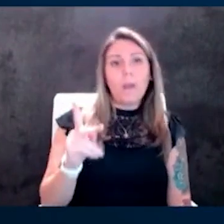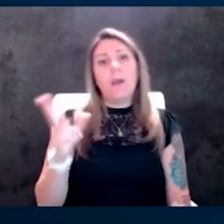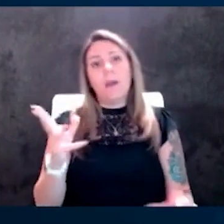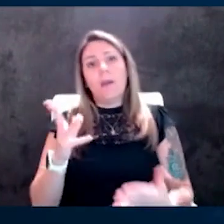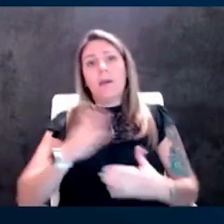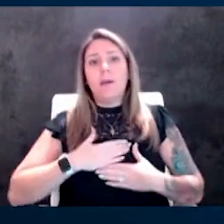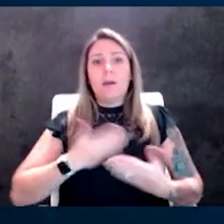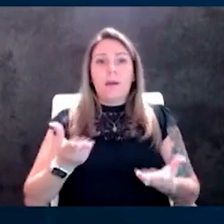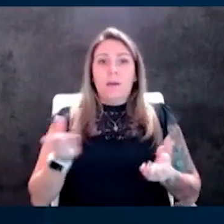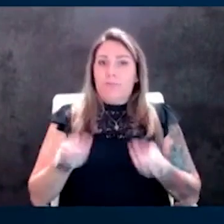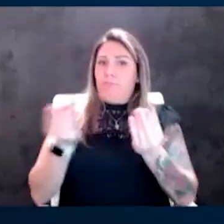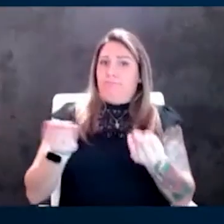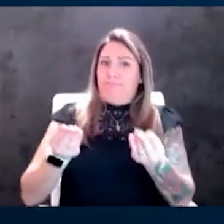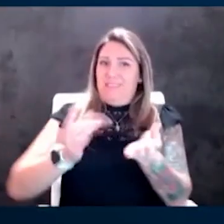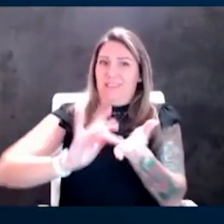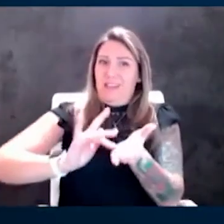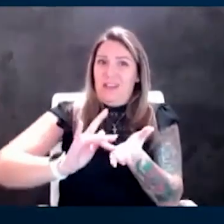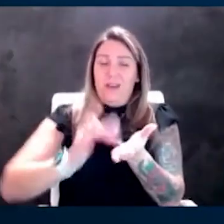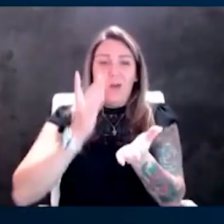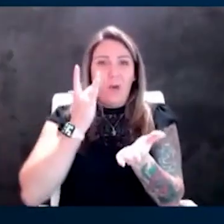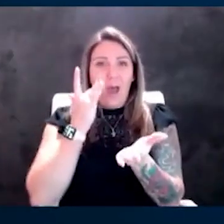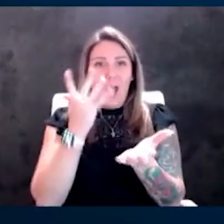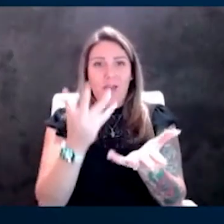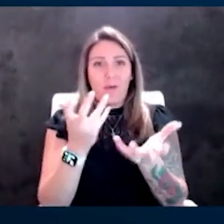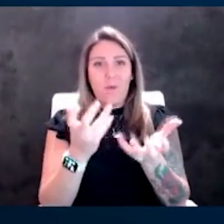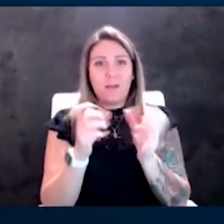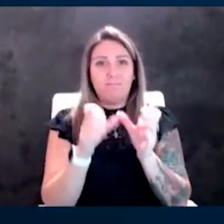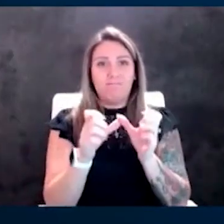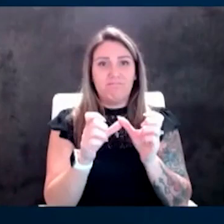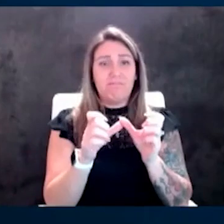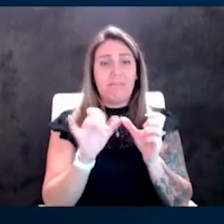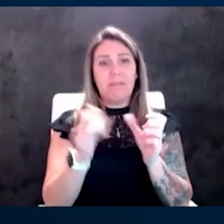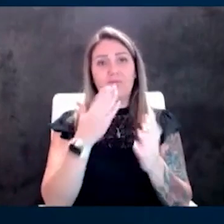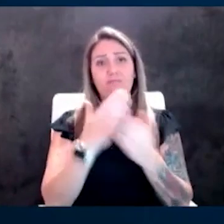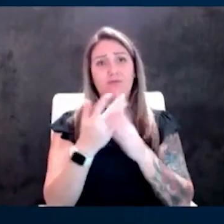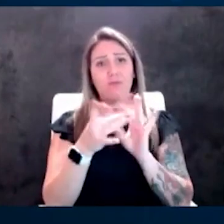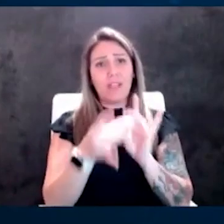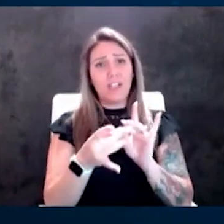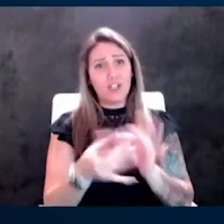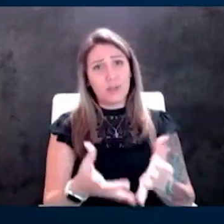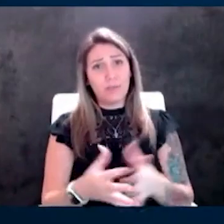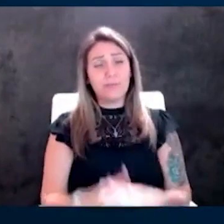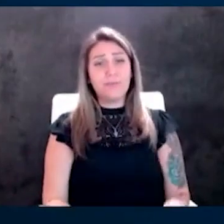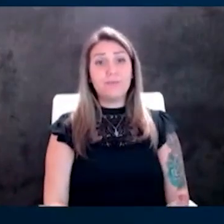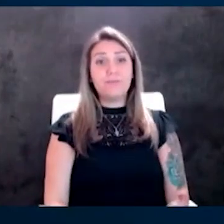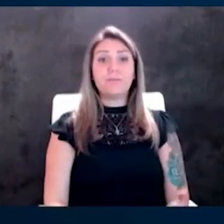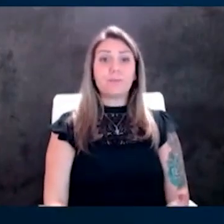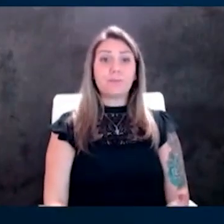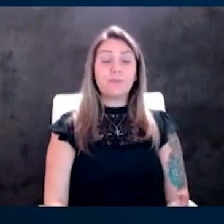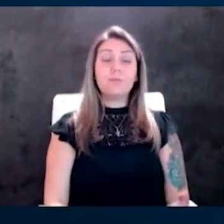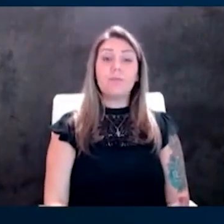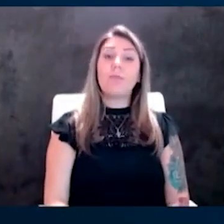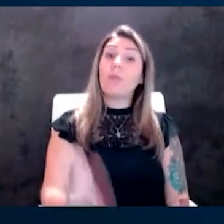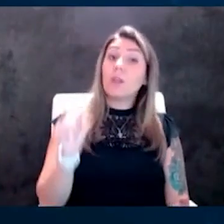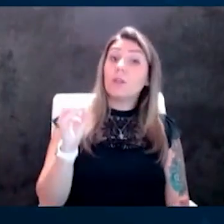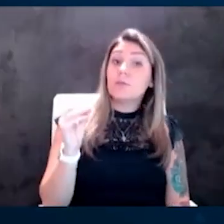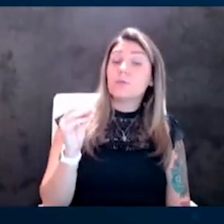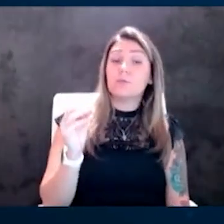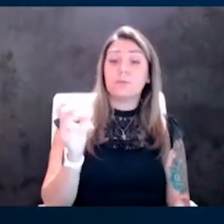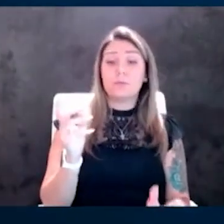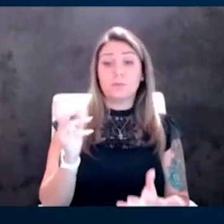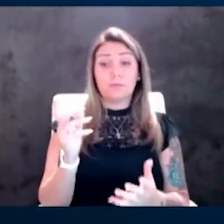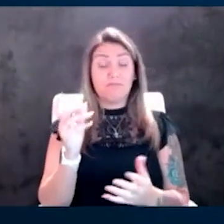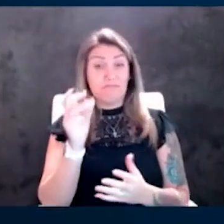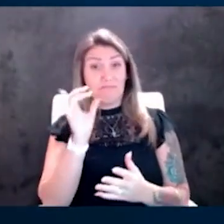they want to maintain that good relationship with you. And so an awful lot of this does come down